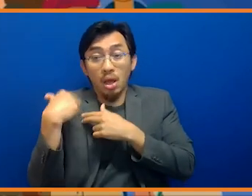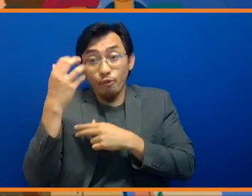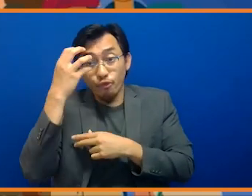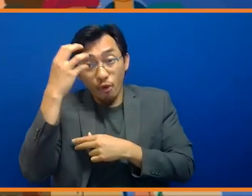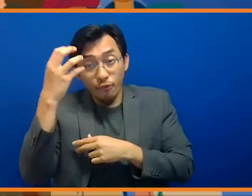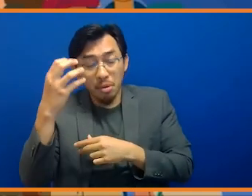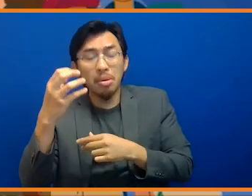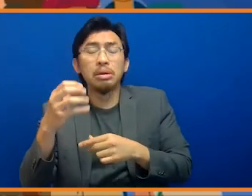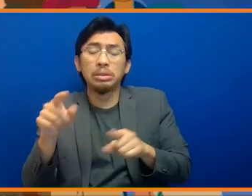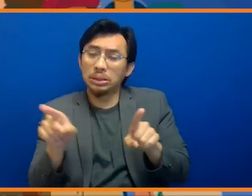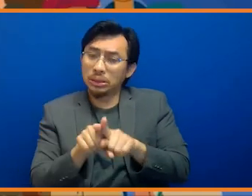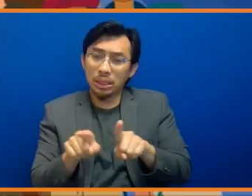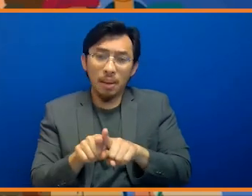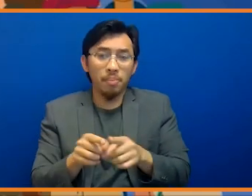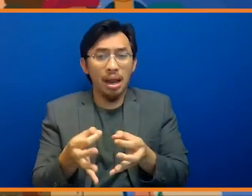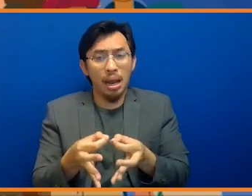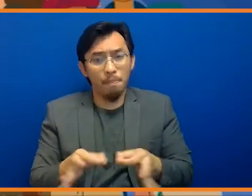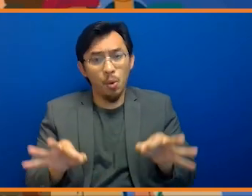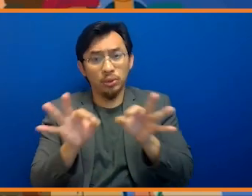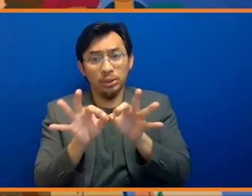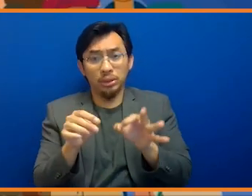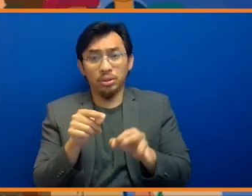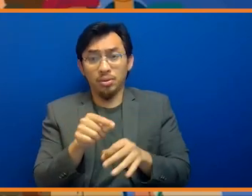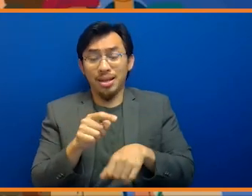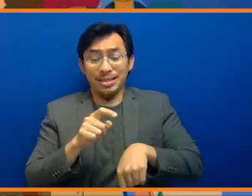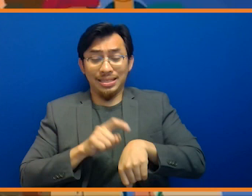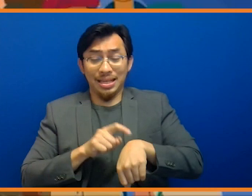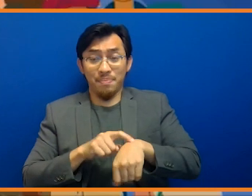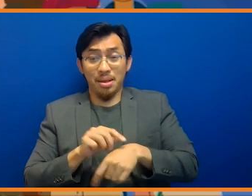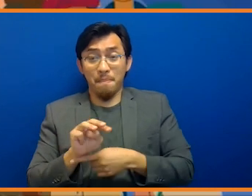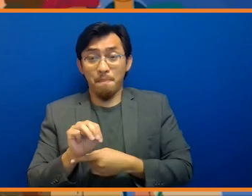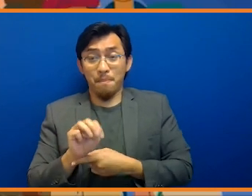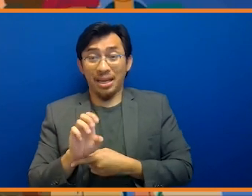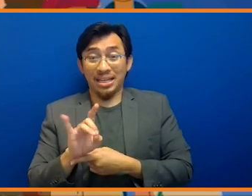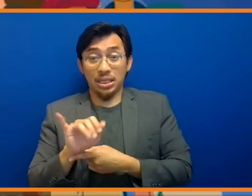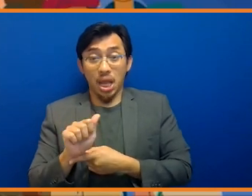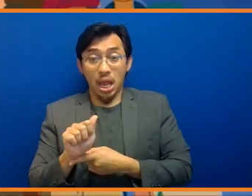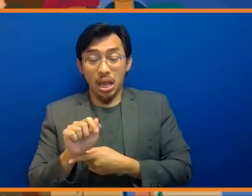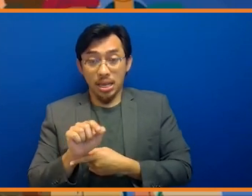is also very important. In case at that time the media